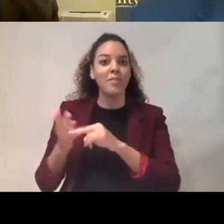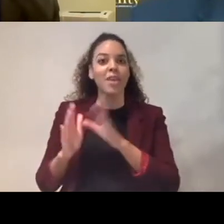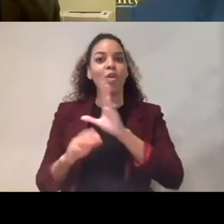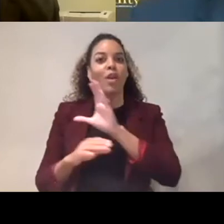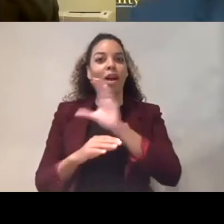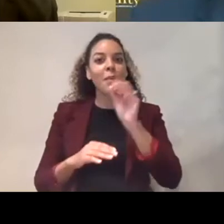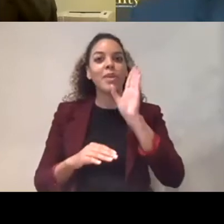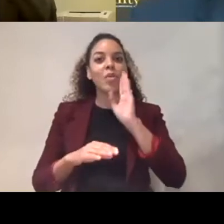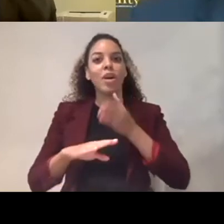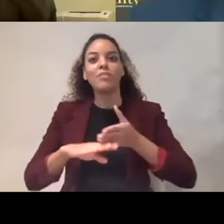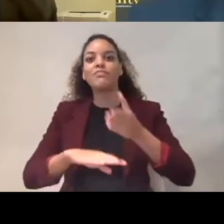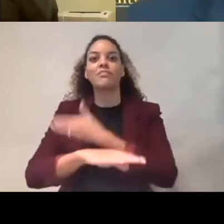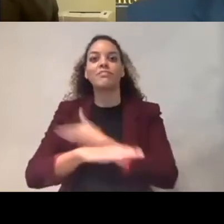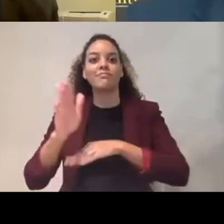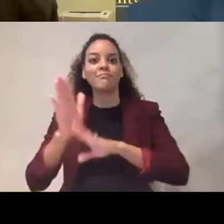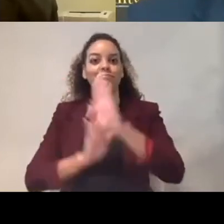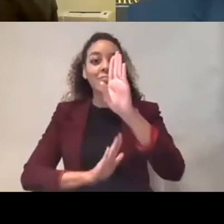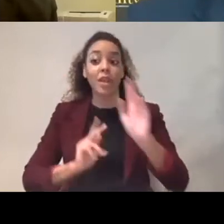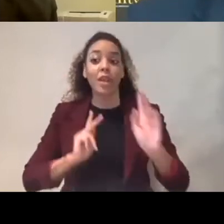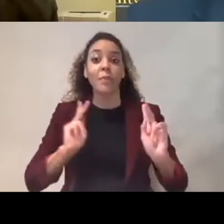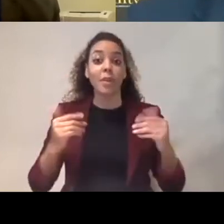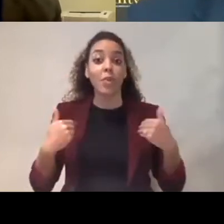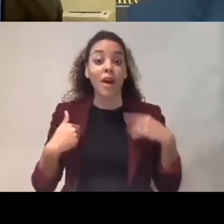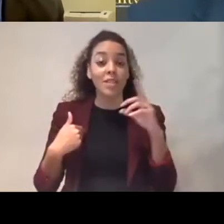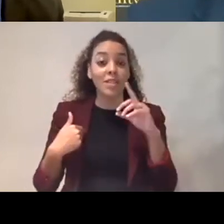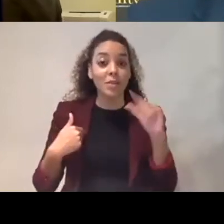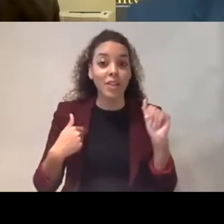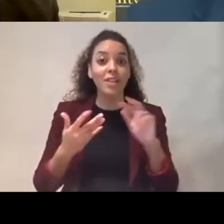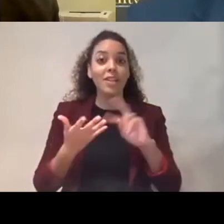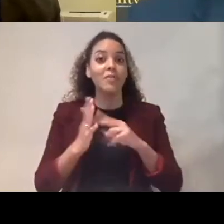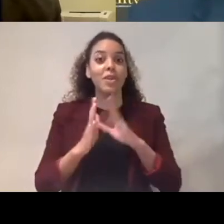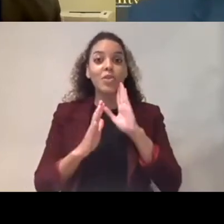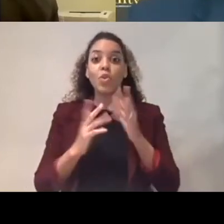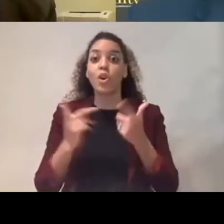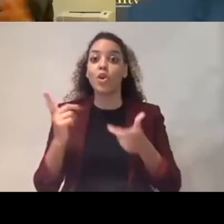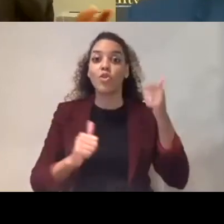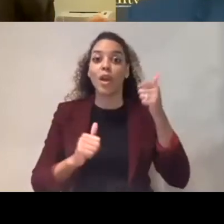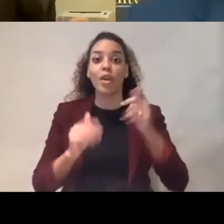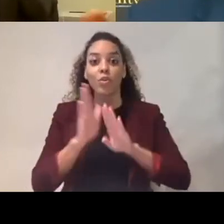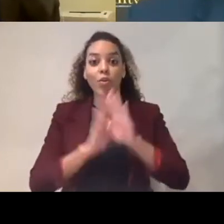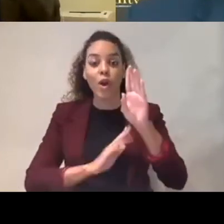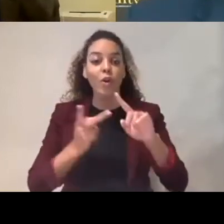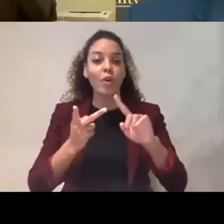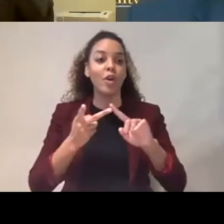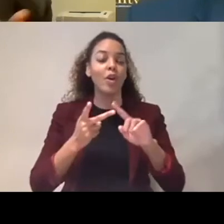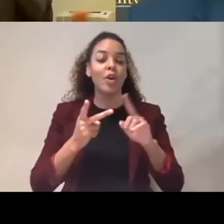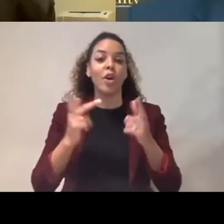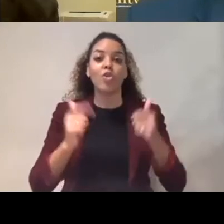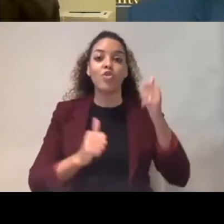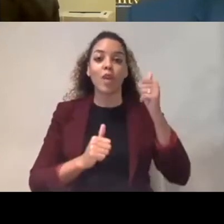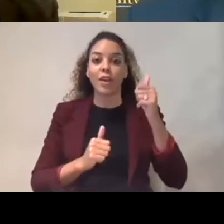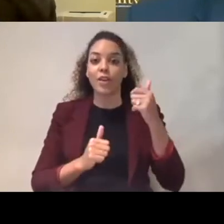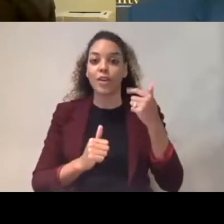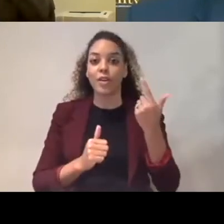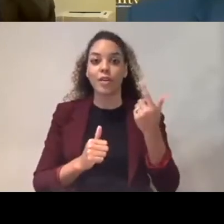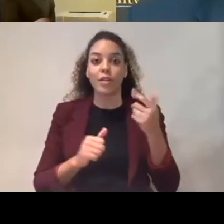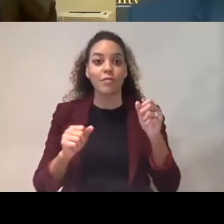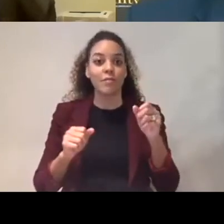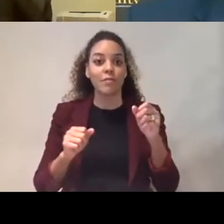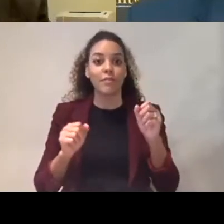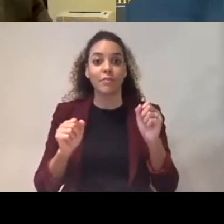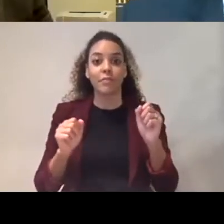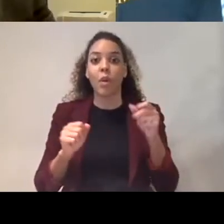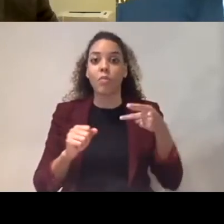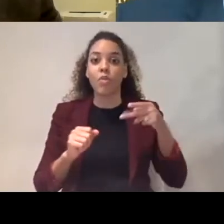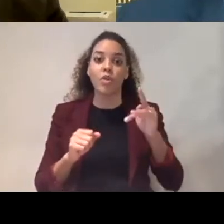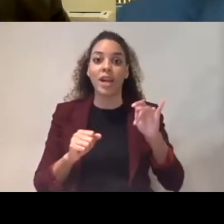for people with disabilities have greater growth and greater productivity. And these are statistics. This is just not me saying this. So